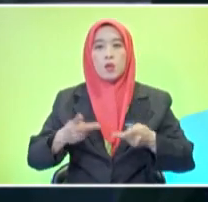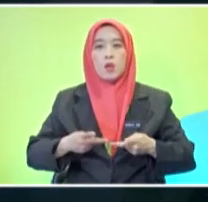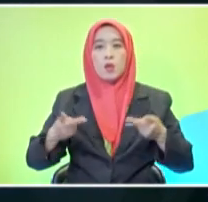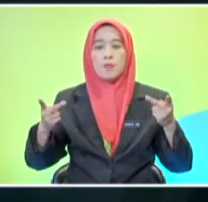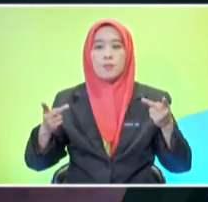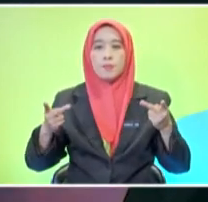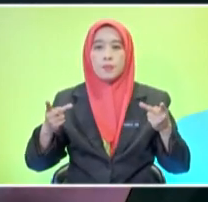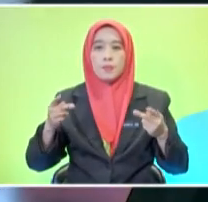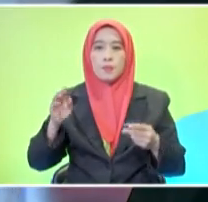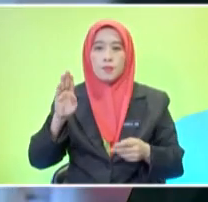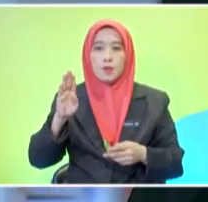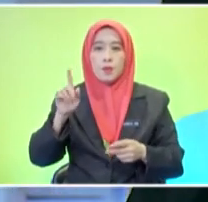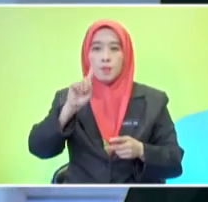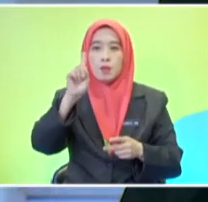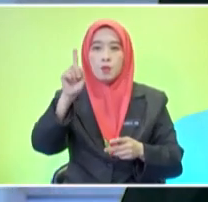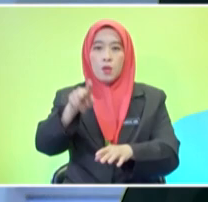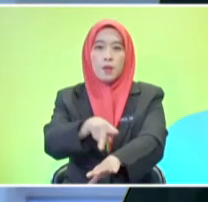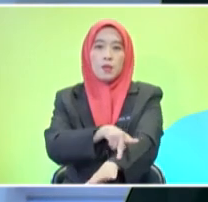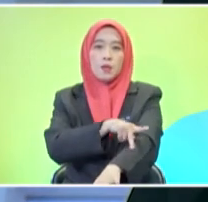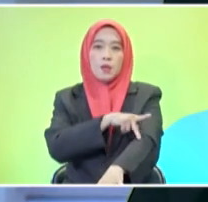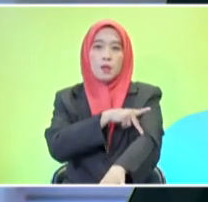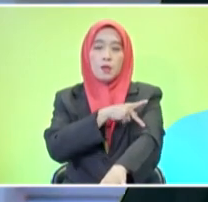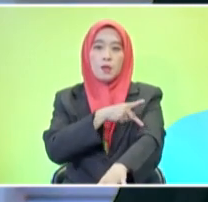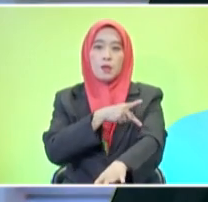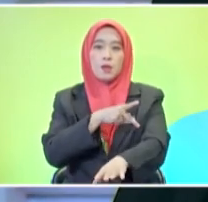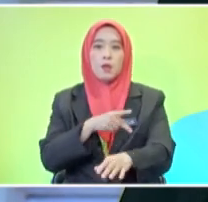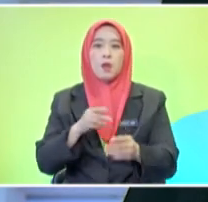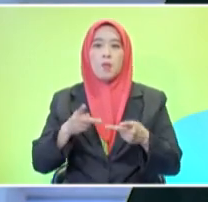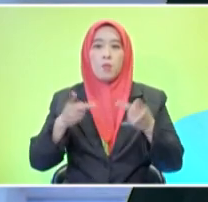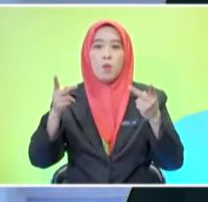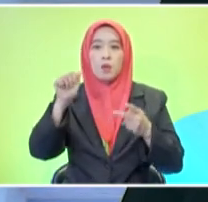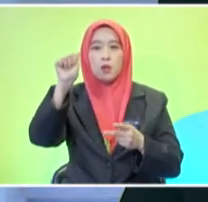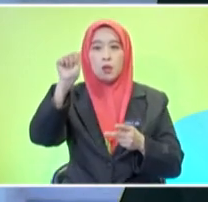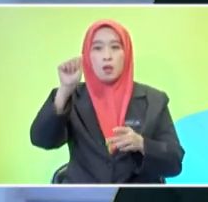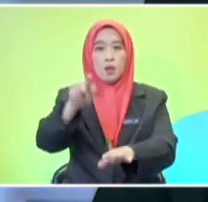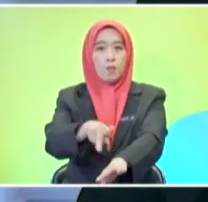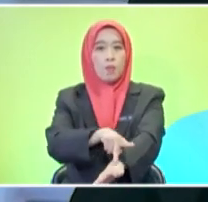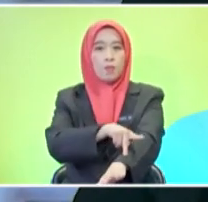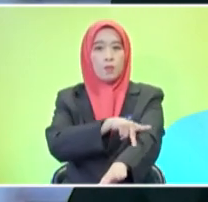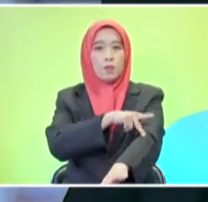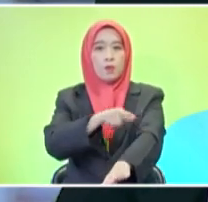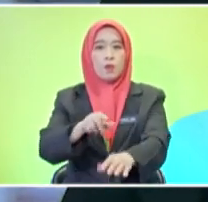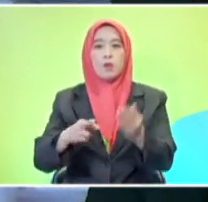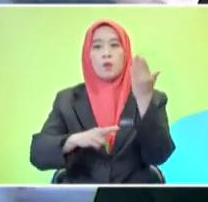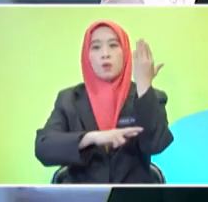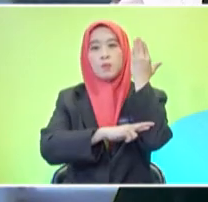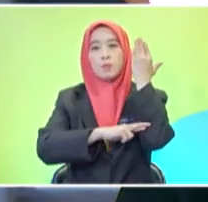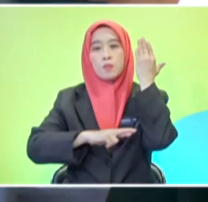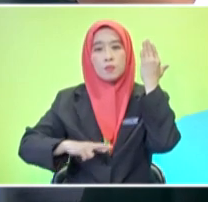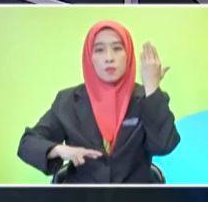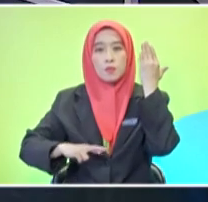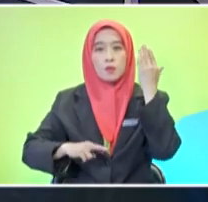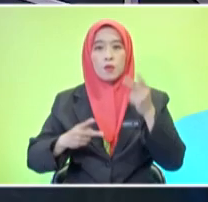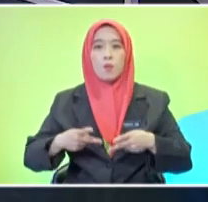a longer root? Yours, of course, on pot A has longer roots. Yes, and that's the reason for it